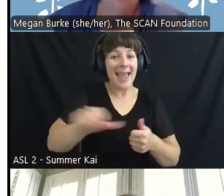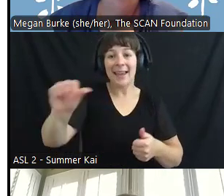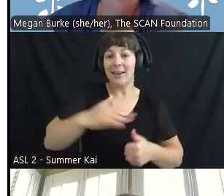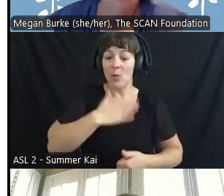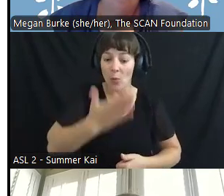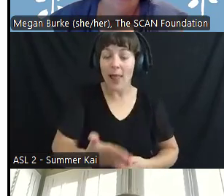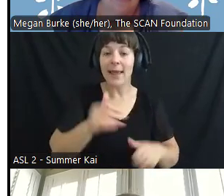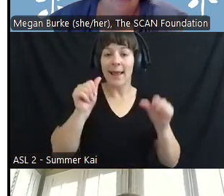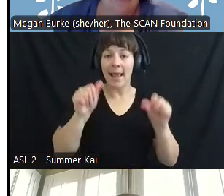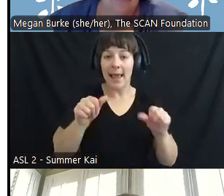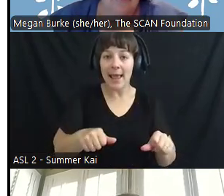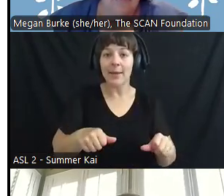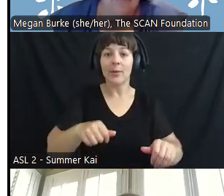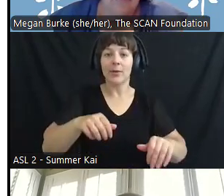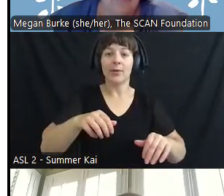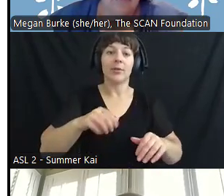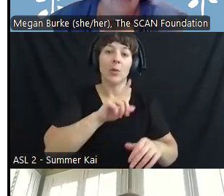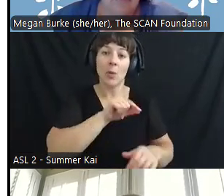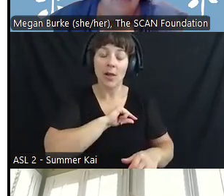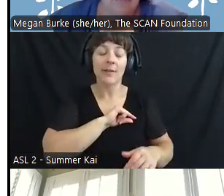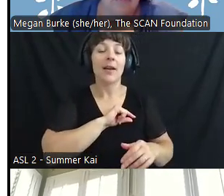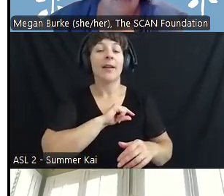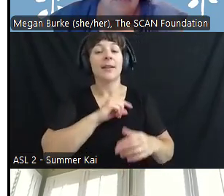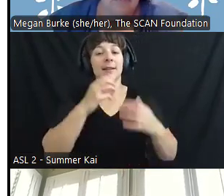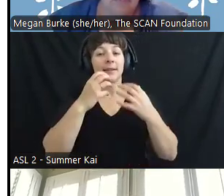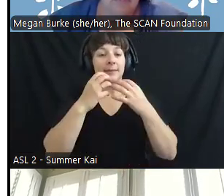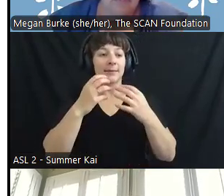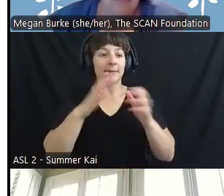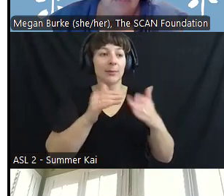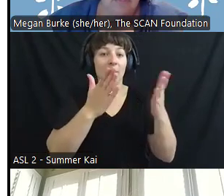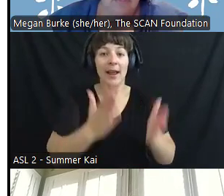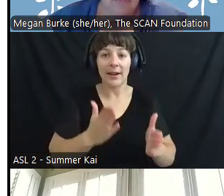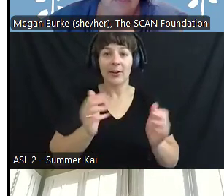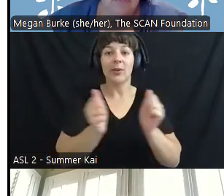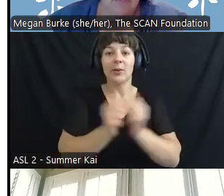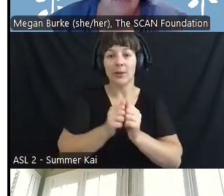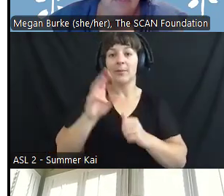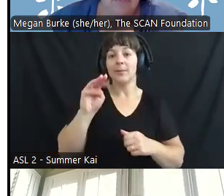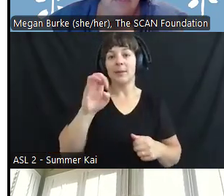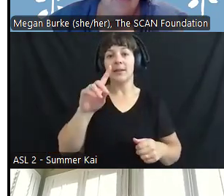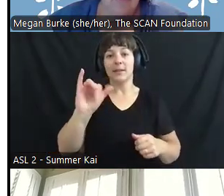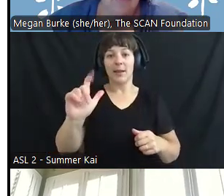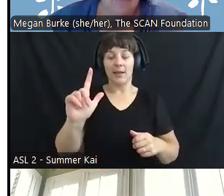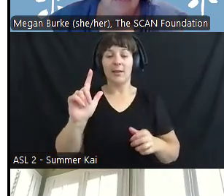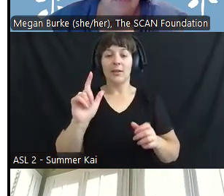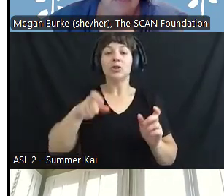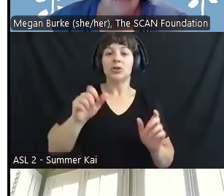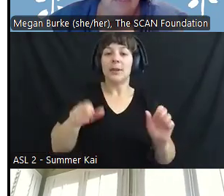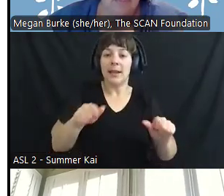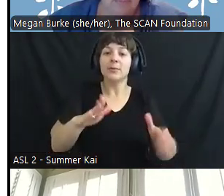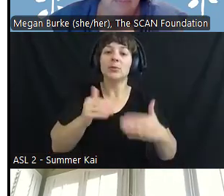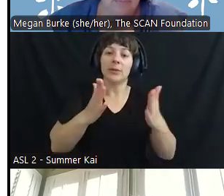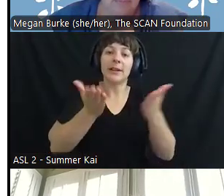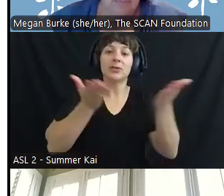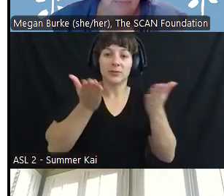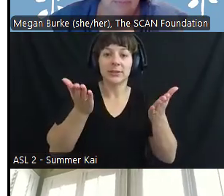been able to provide services for Medi-Cal. And I would love to look at the different, when you